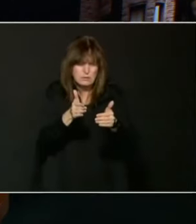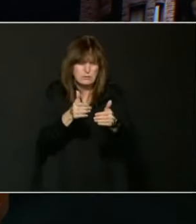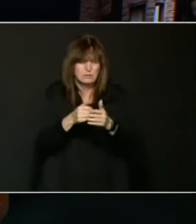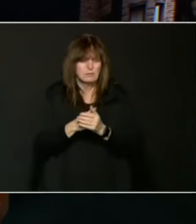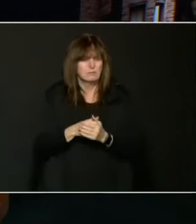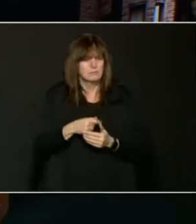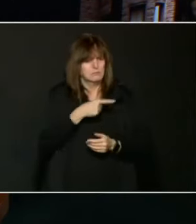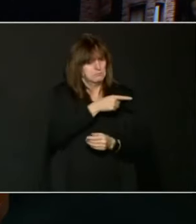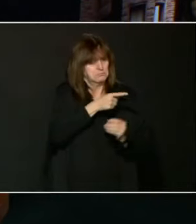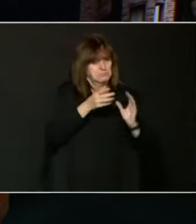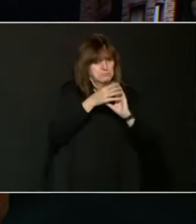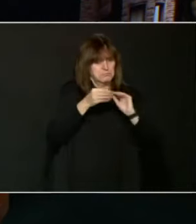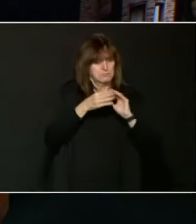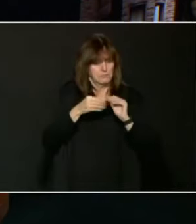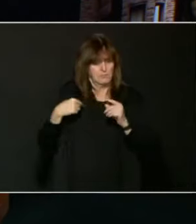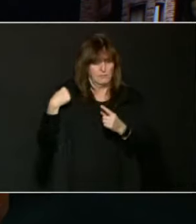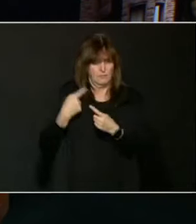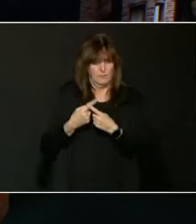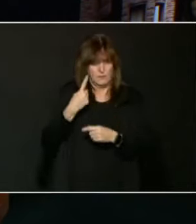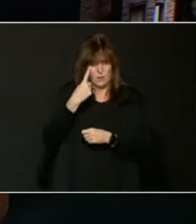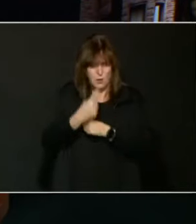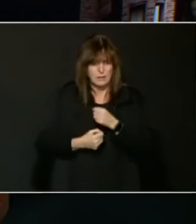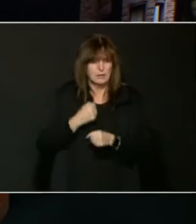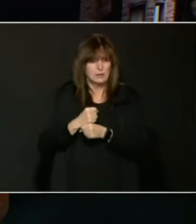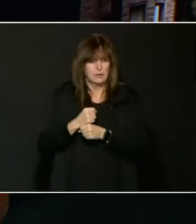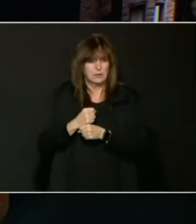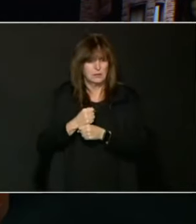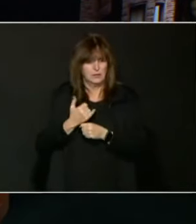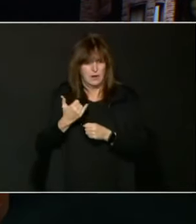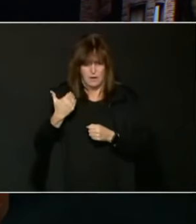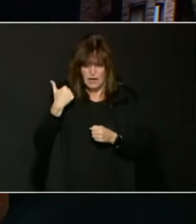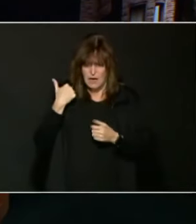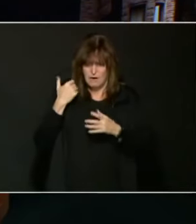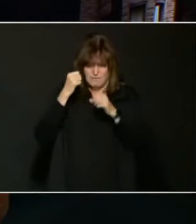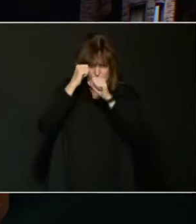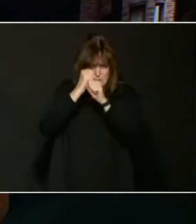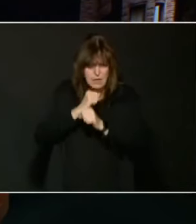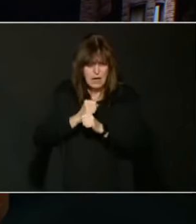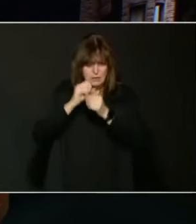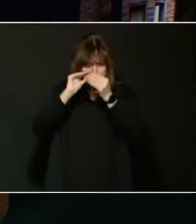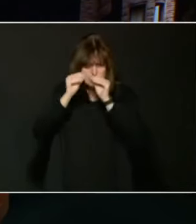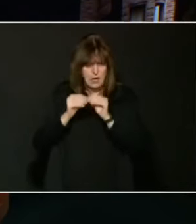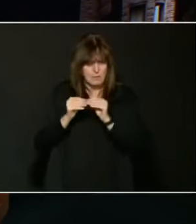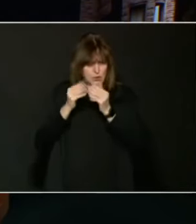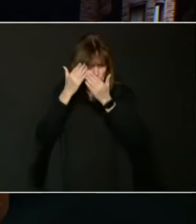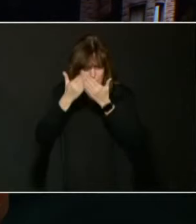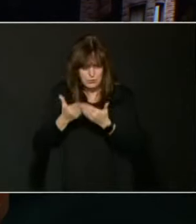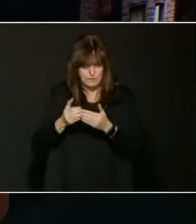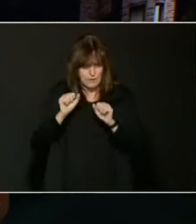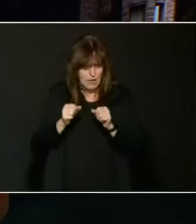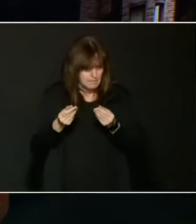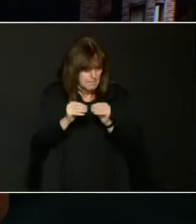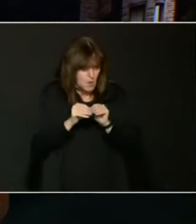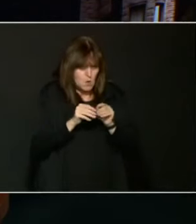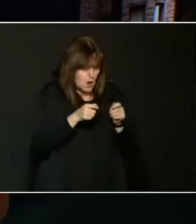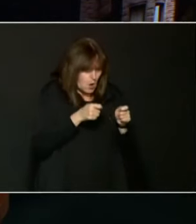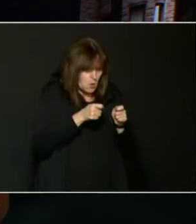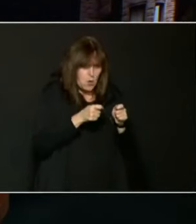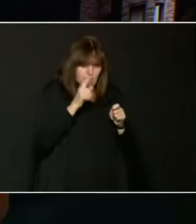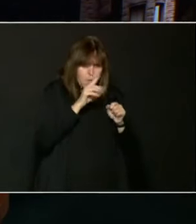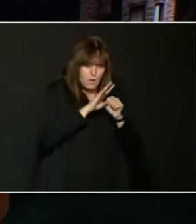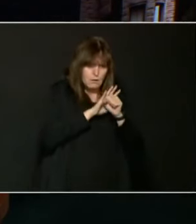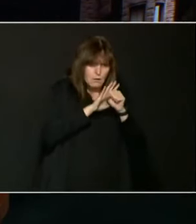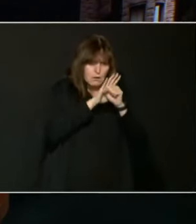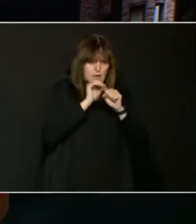make much more sort of granular choices. Is this kind of what you're talking about here, not going back into lockdown at all, but more specific